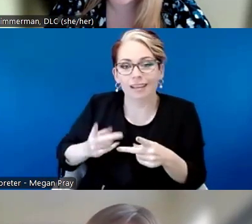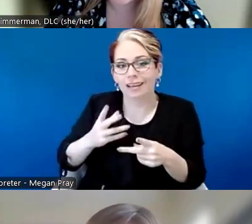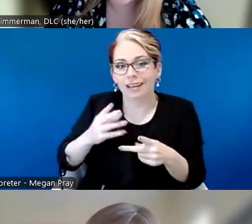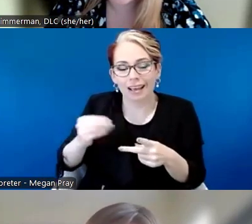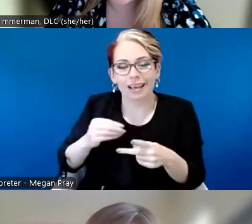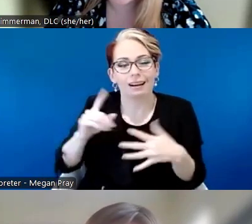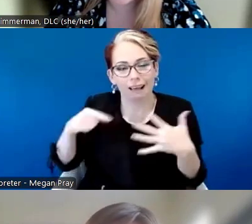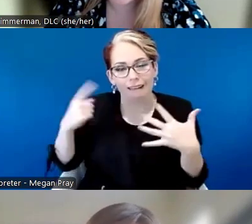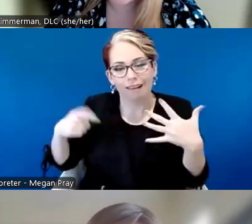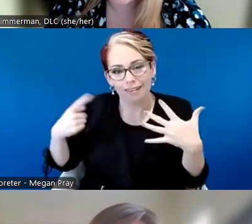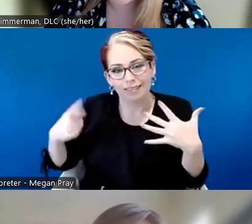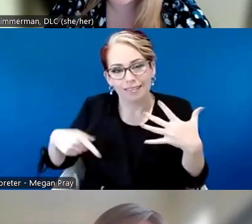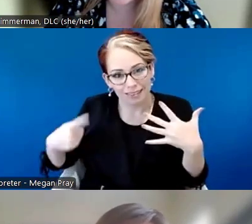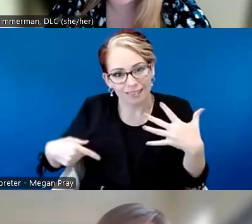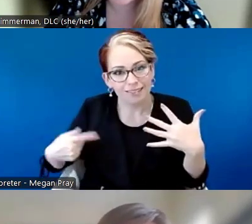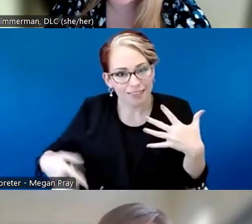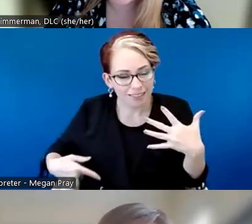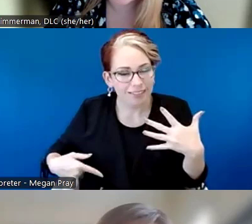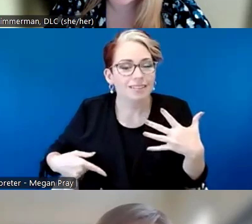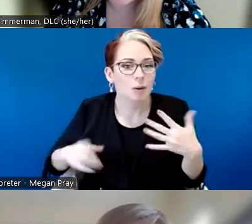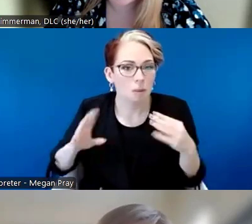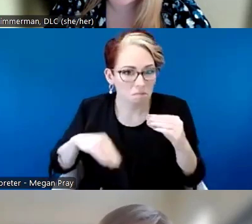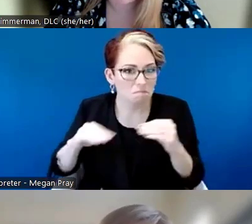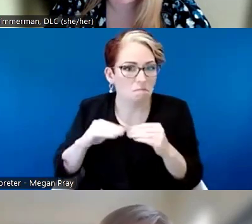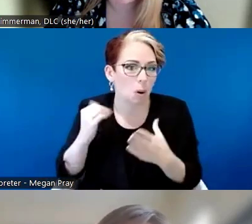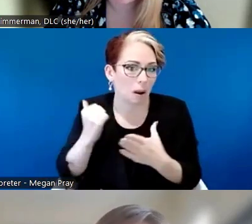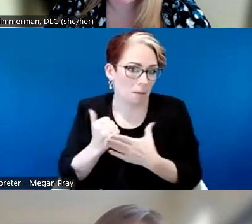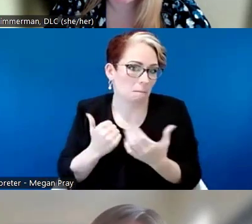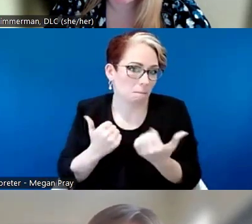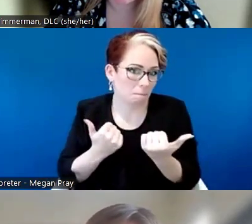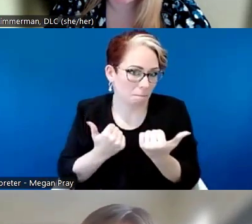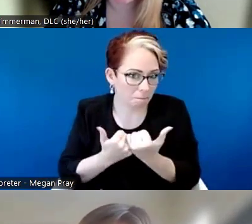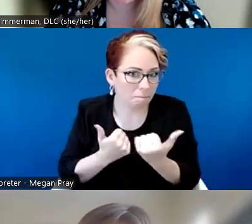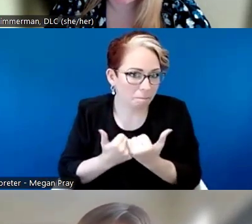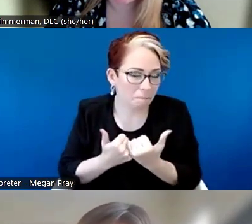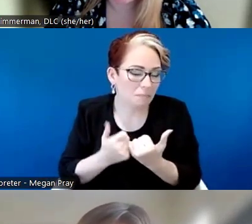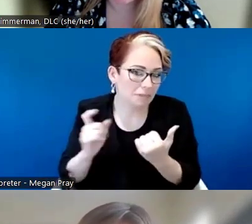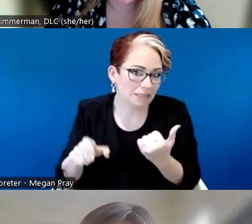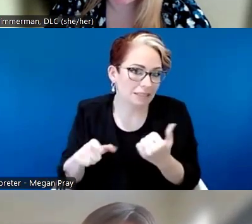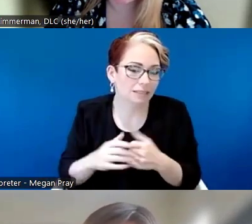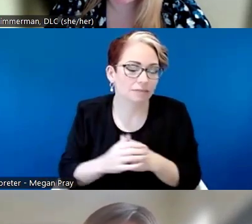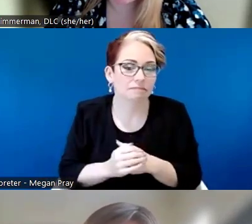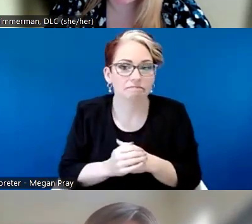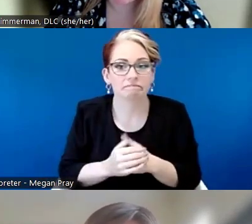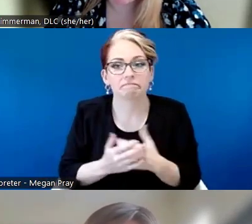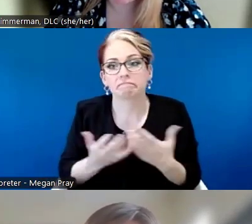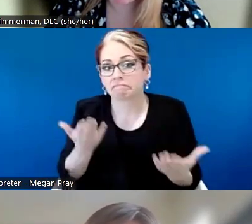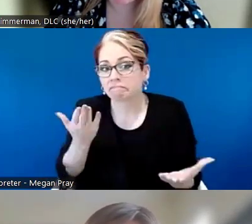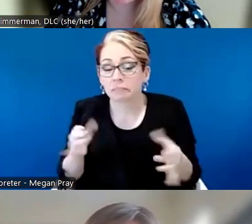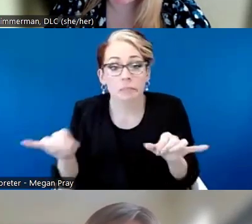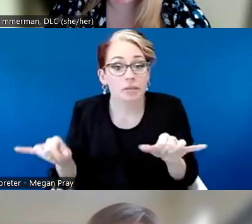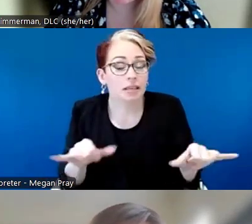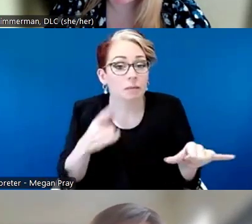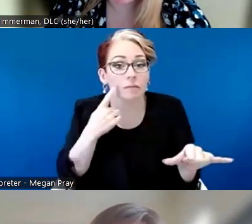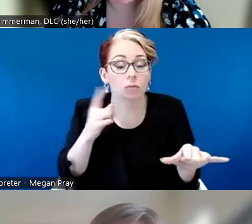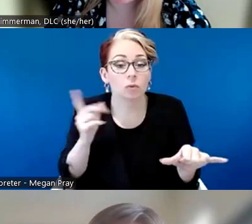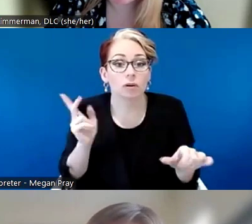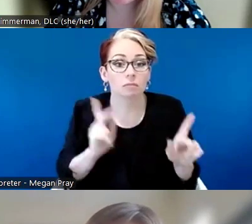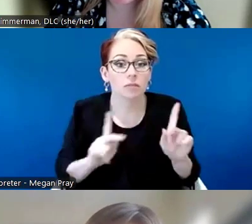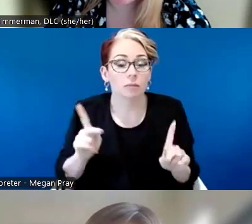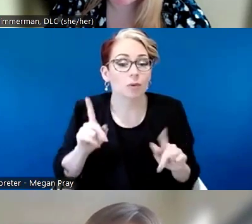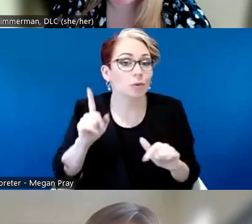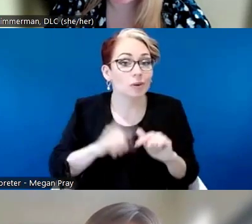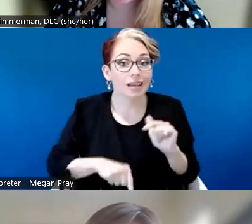of the envelopes. The same goes for people who are not able to include a